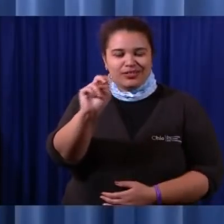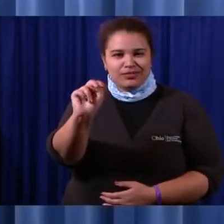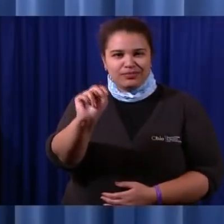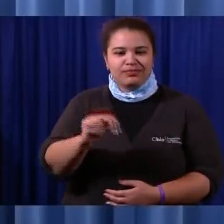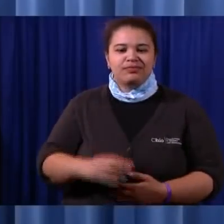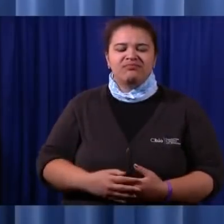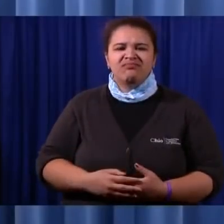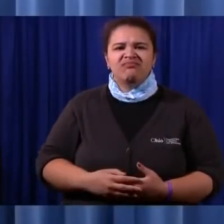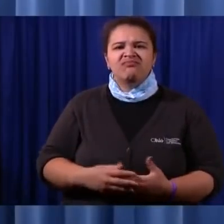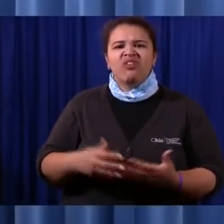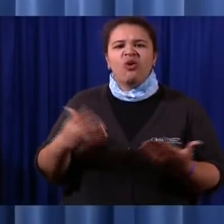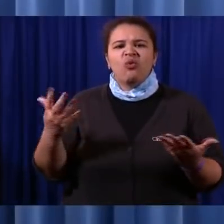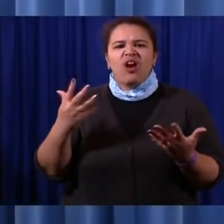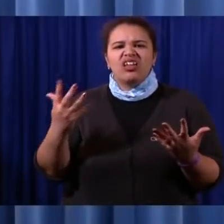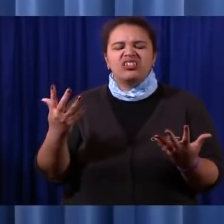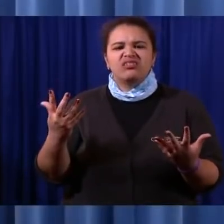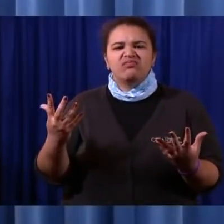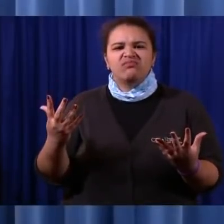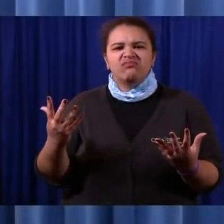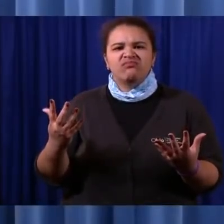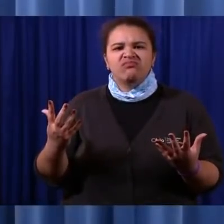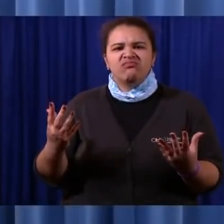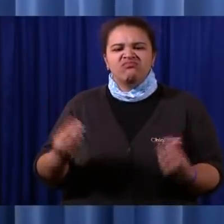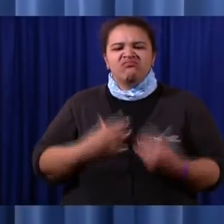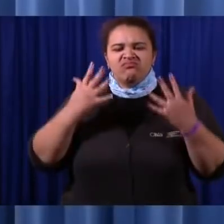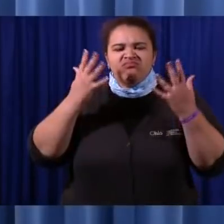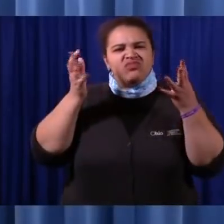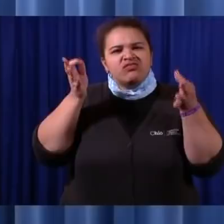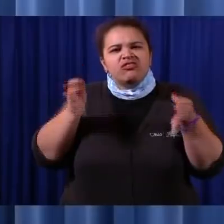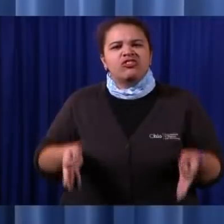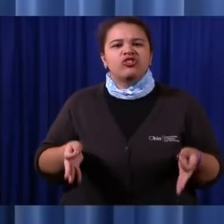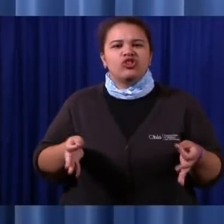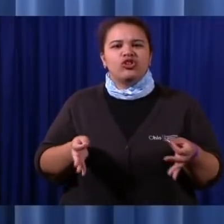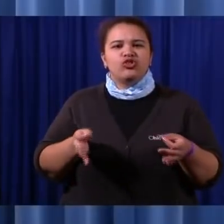What made you want to resign at this time?